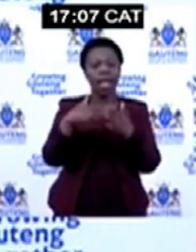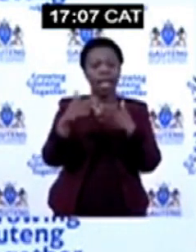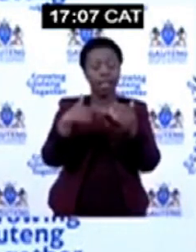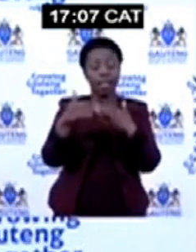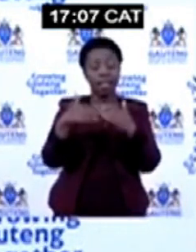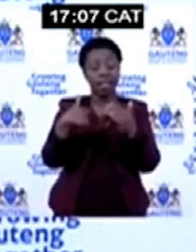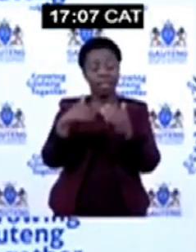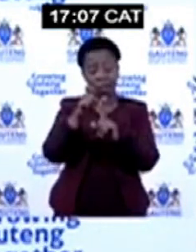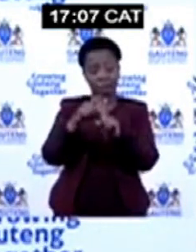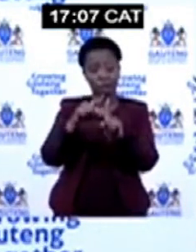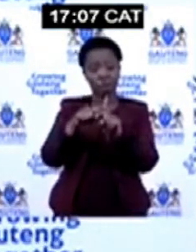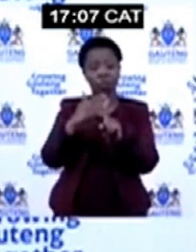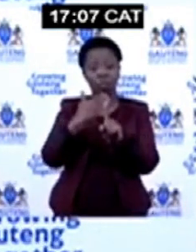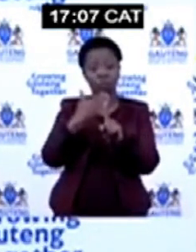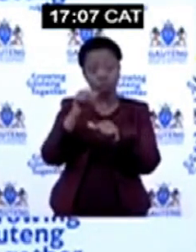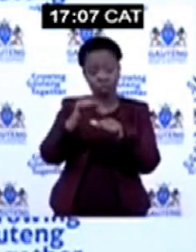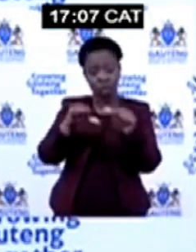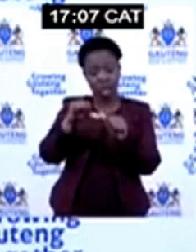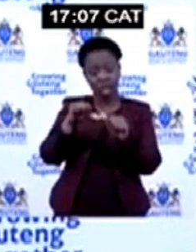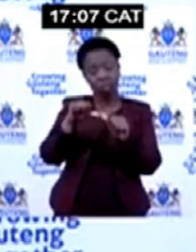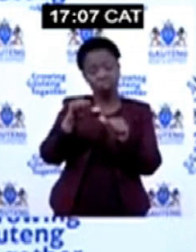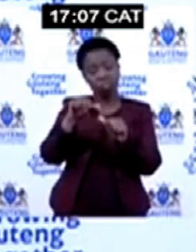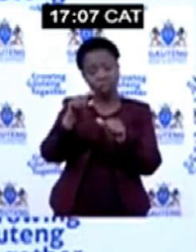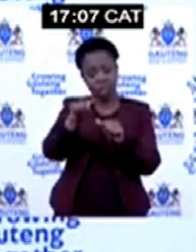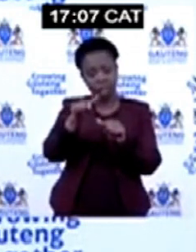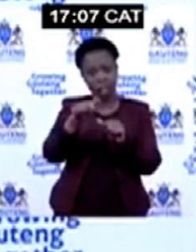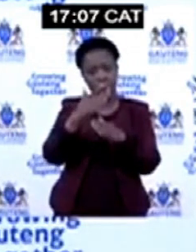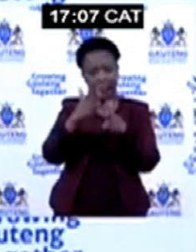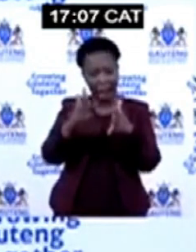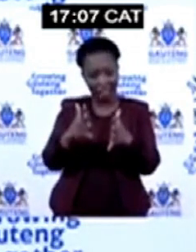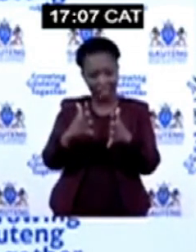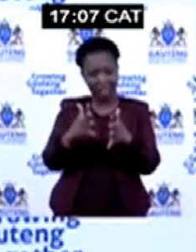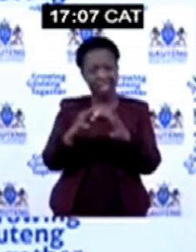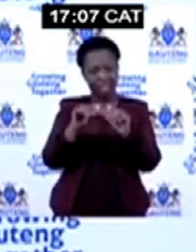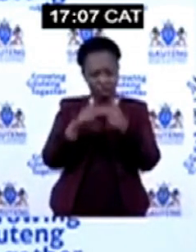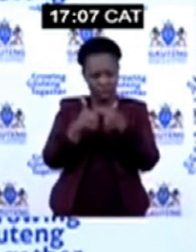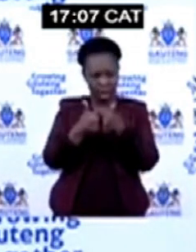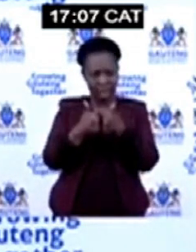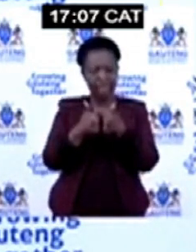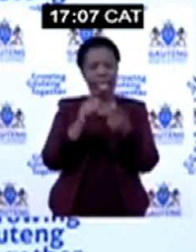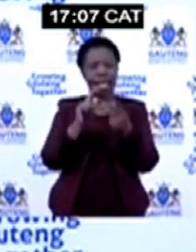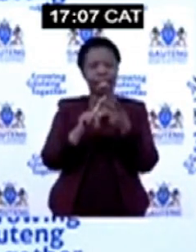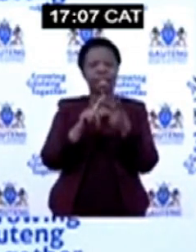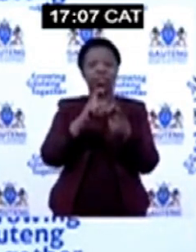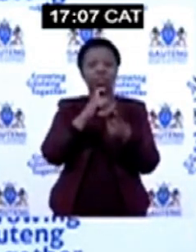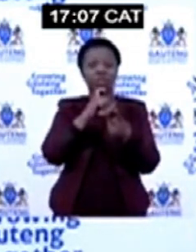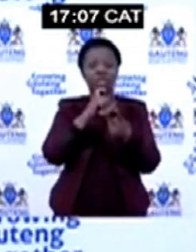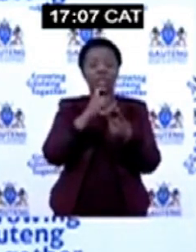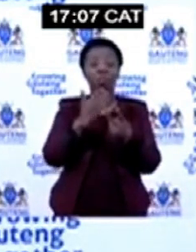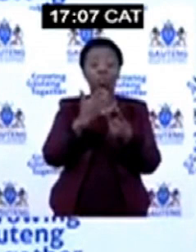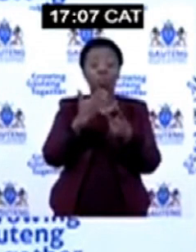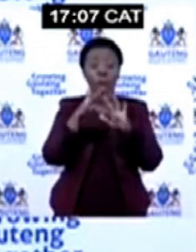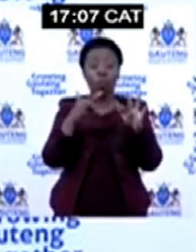facilities is a challenge to the end users, the indigent people who use our